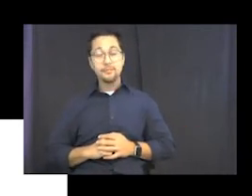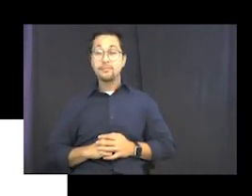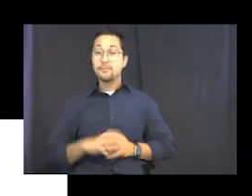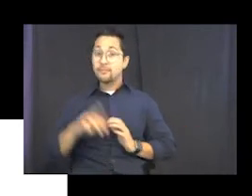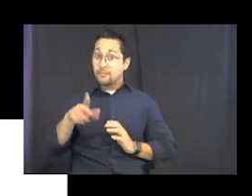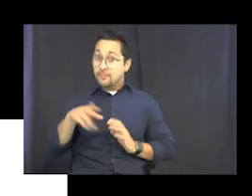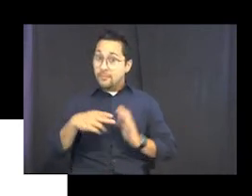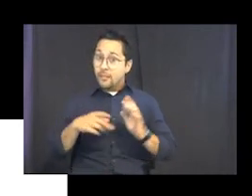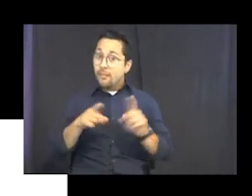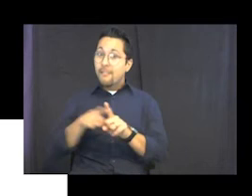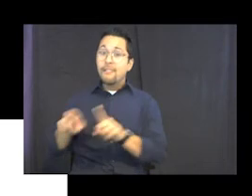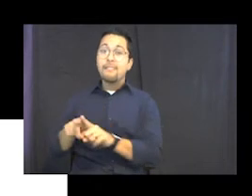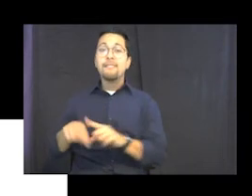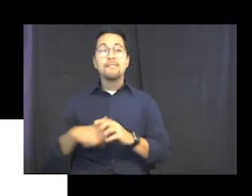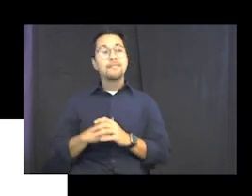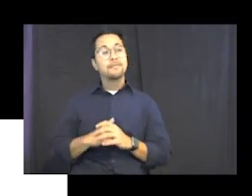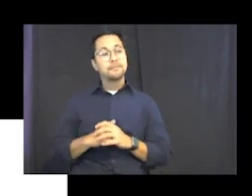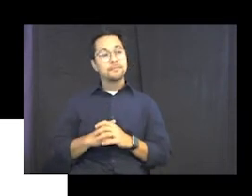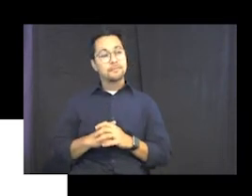Also,